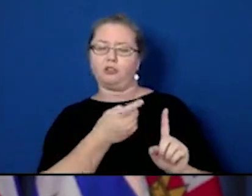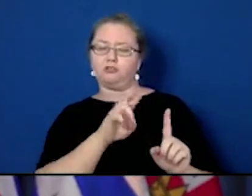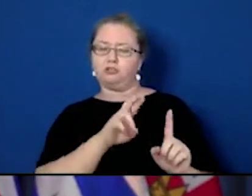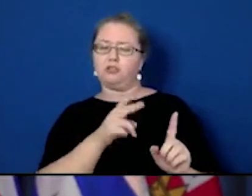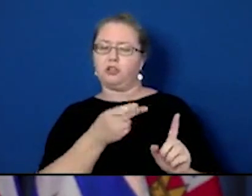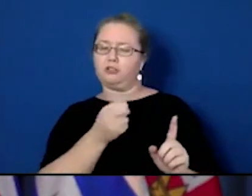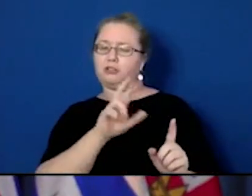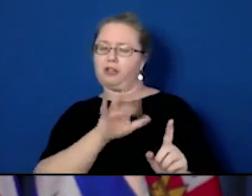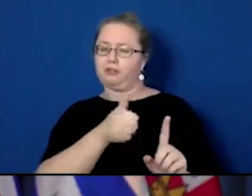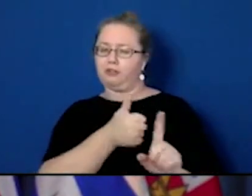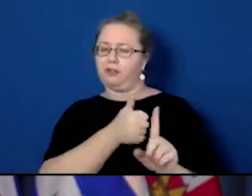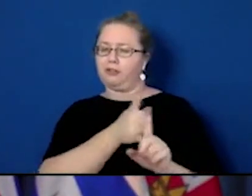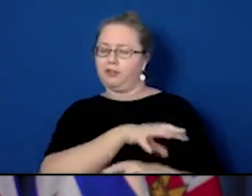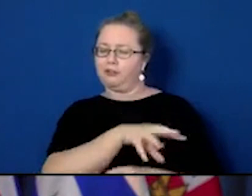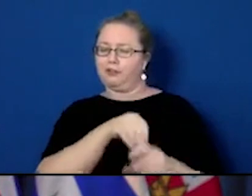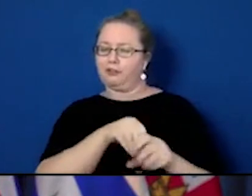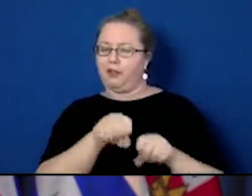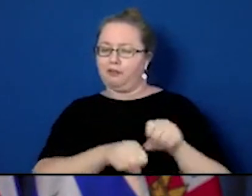this year.